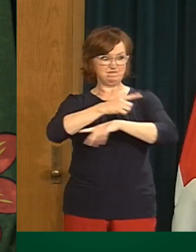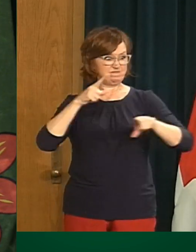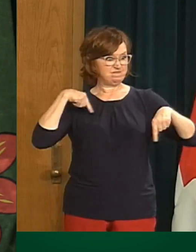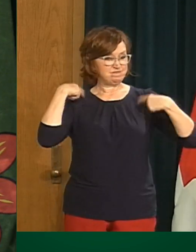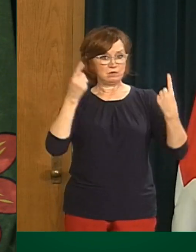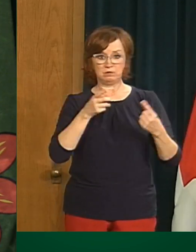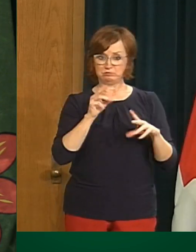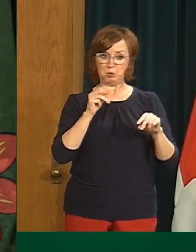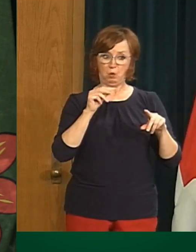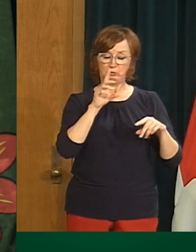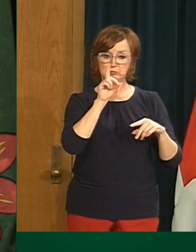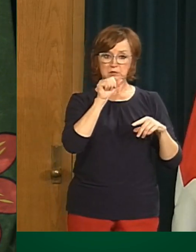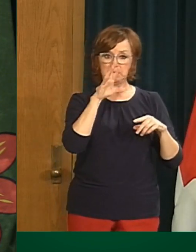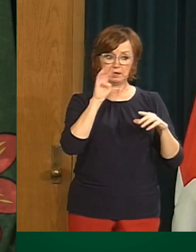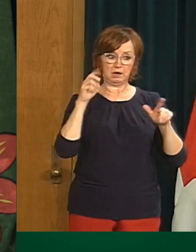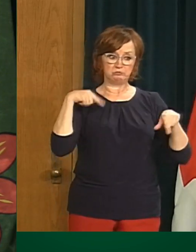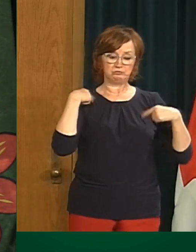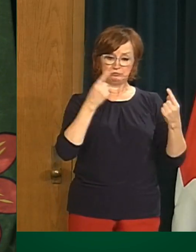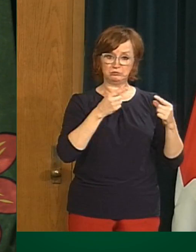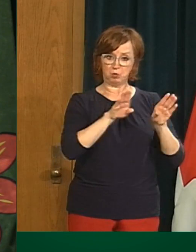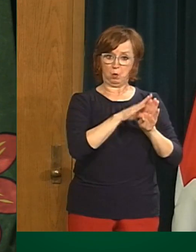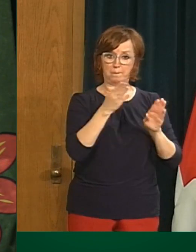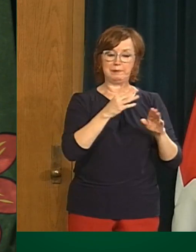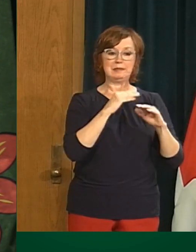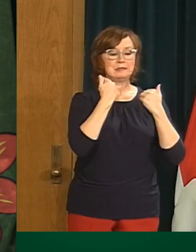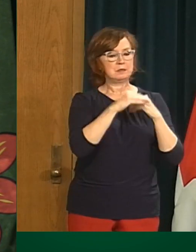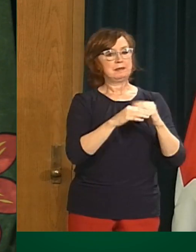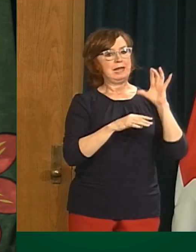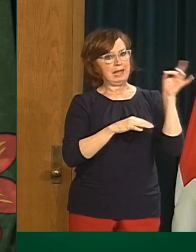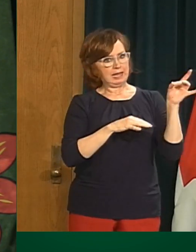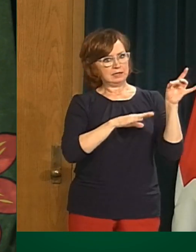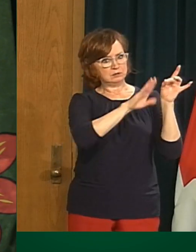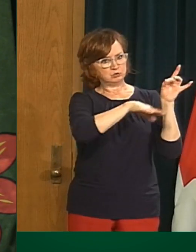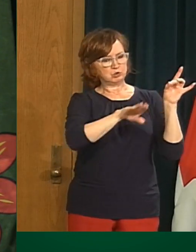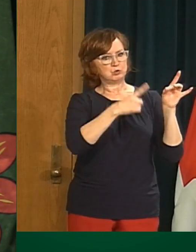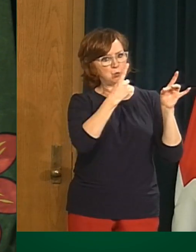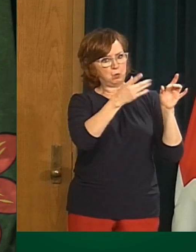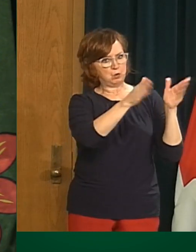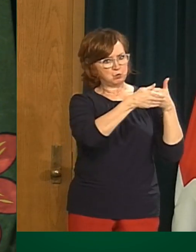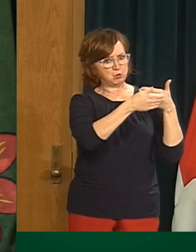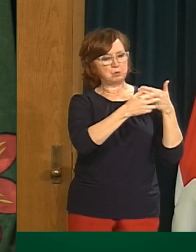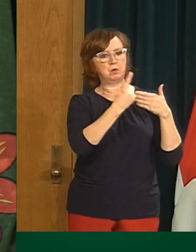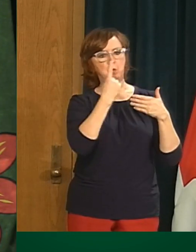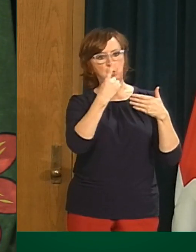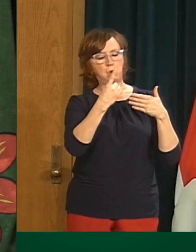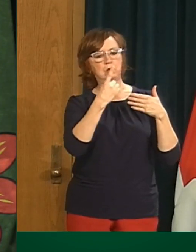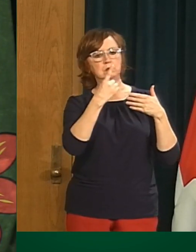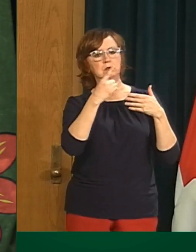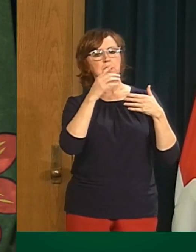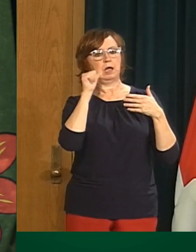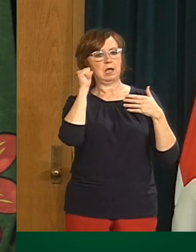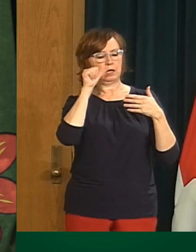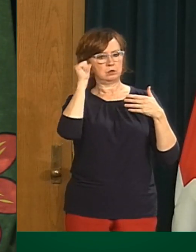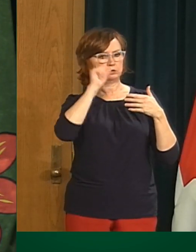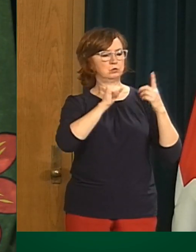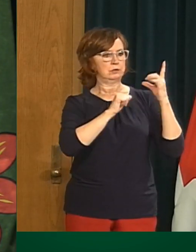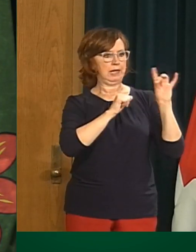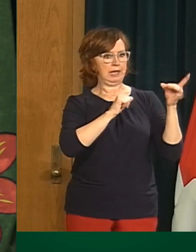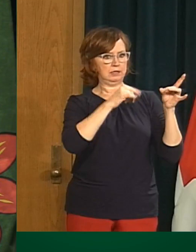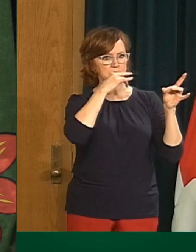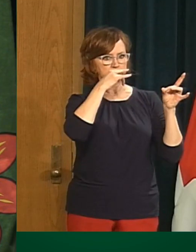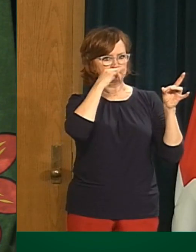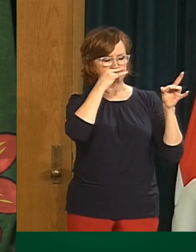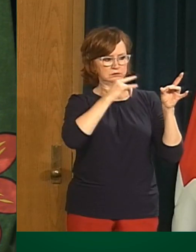They have been operating in a restricted fashion of 8 children per room and per caretaker in the